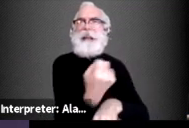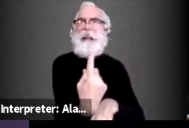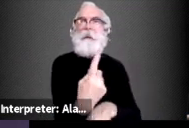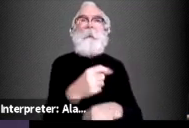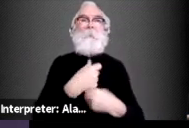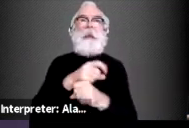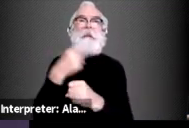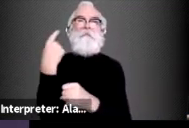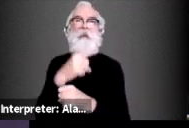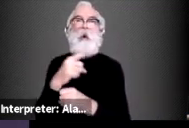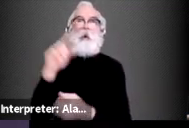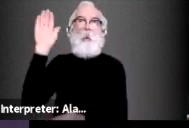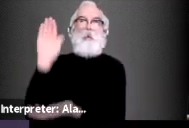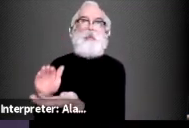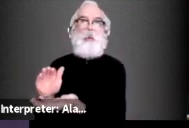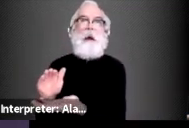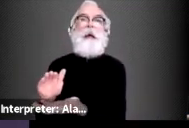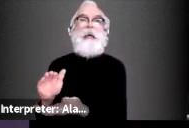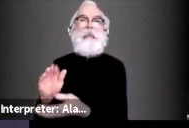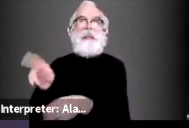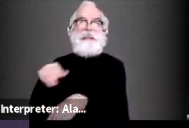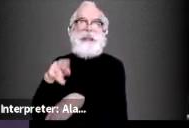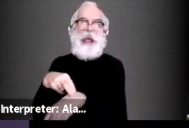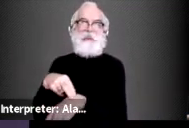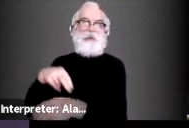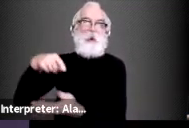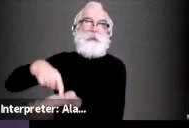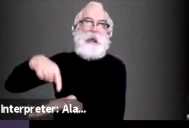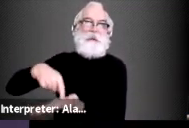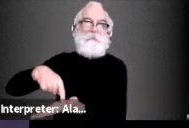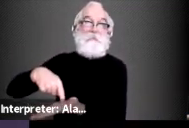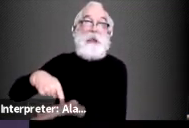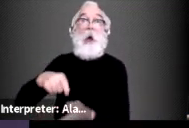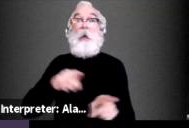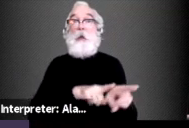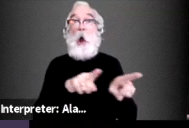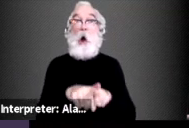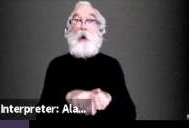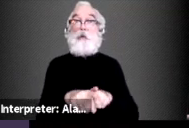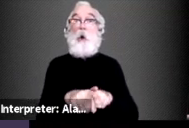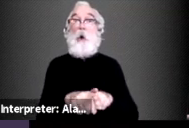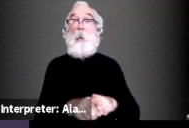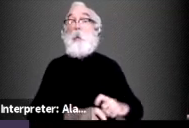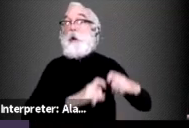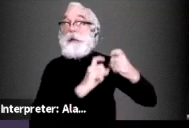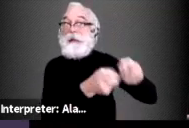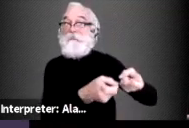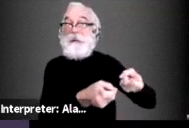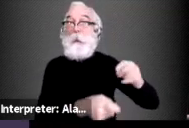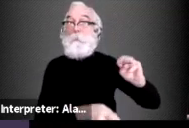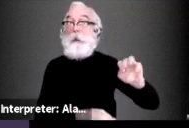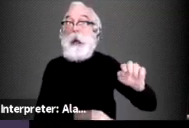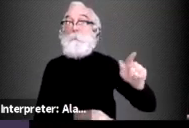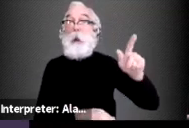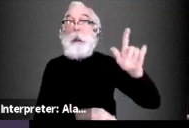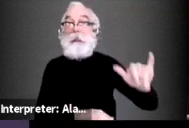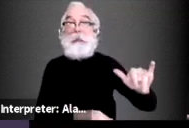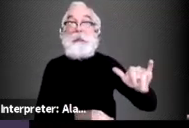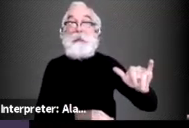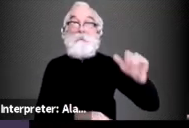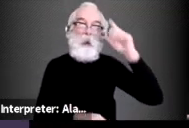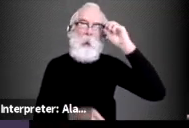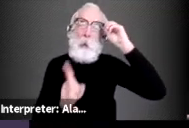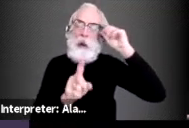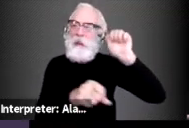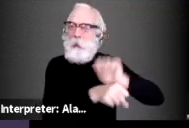The company was also granted a monopoly to trade with South America, hence its name. At the time the company was